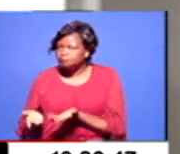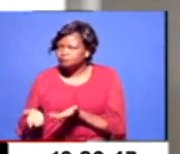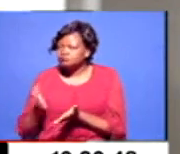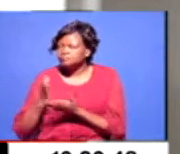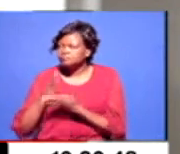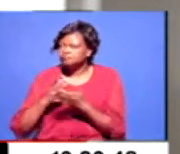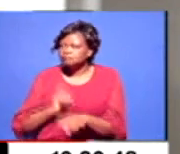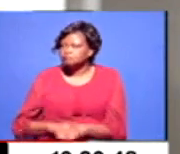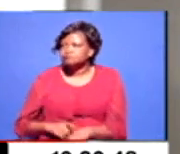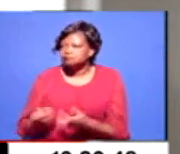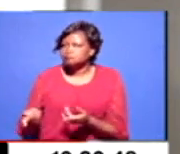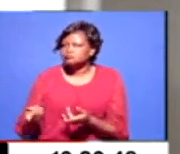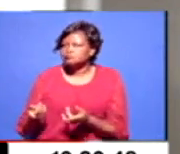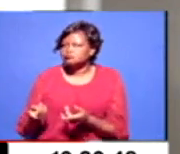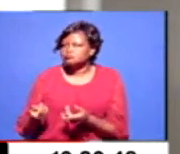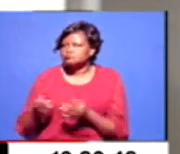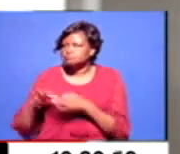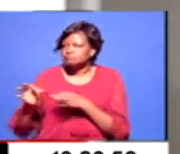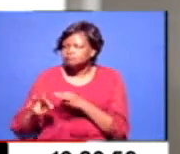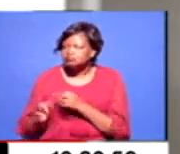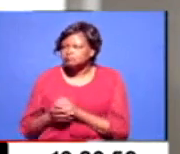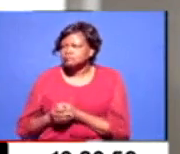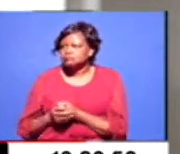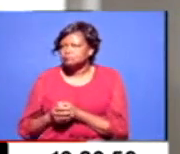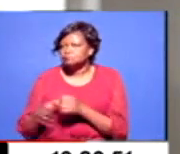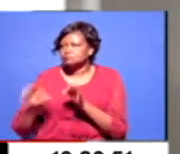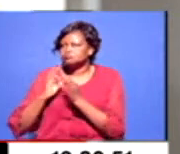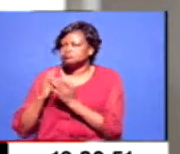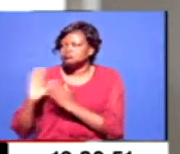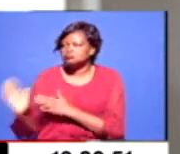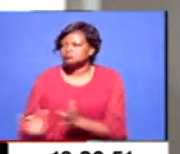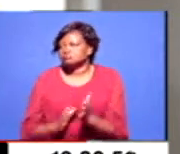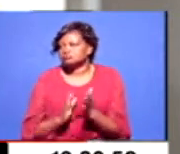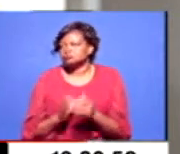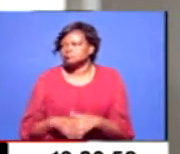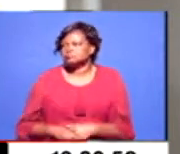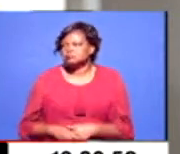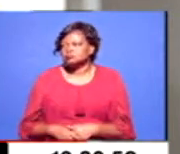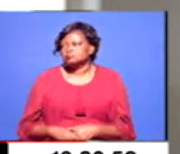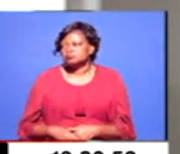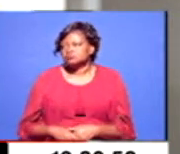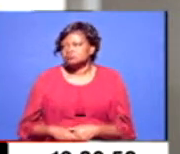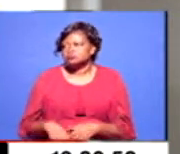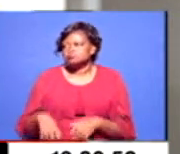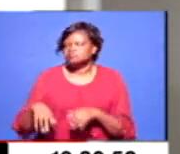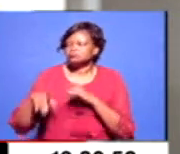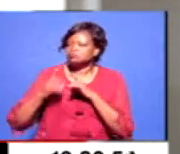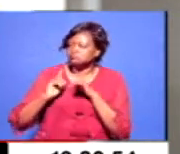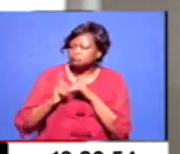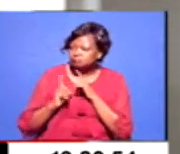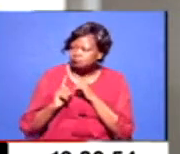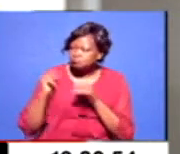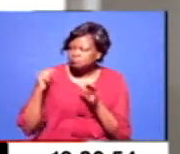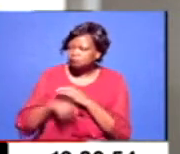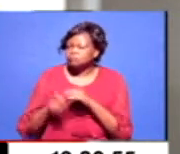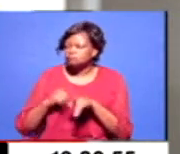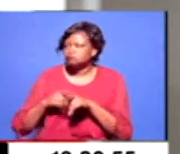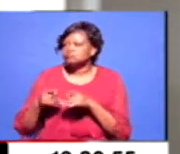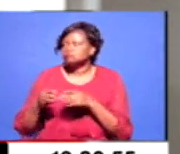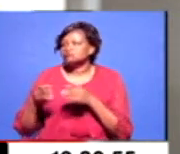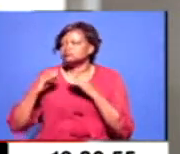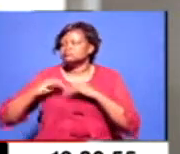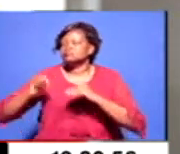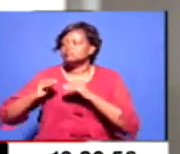you go a little bit far, you talk even about family planning. Yeah, we bring that issue so that when you give them sexual reproductive